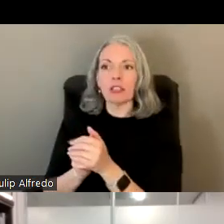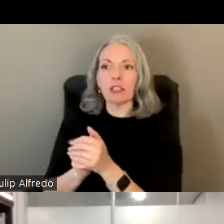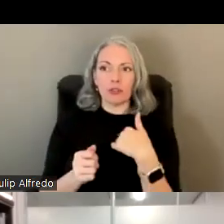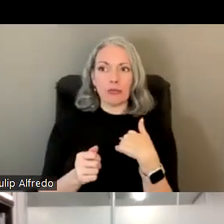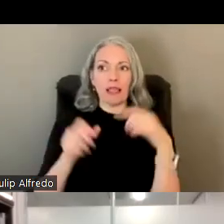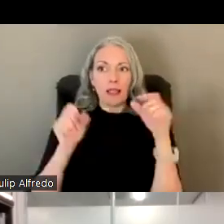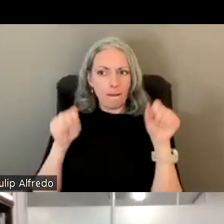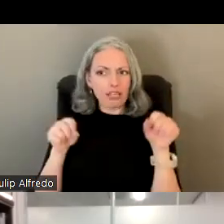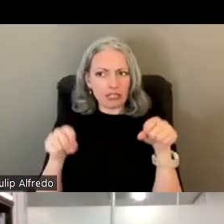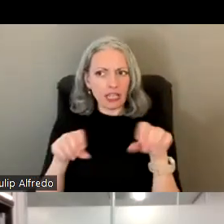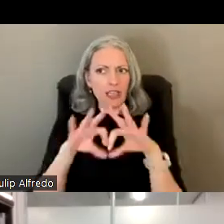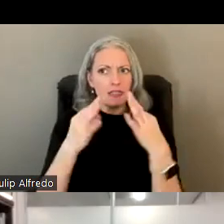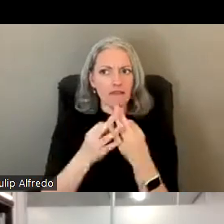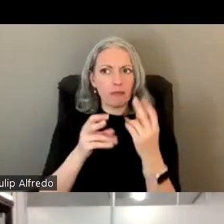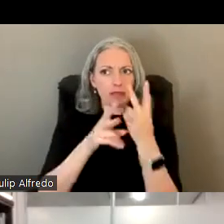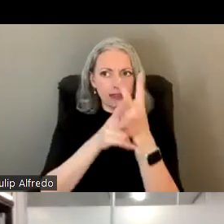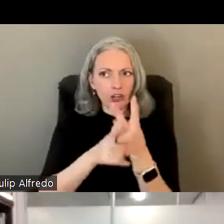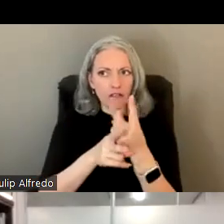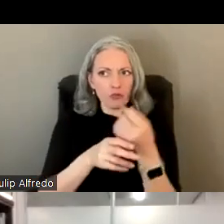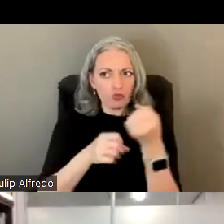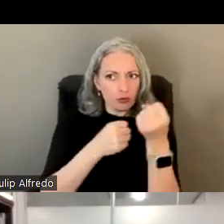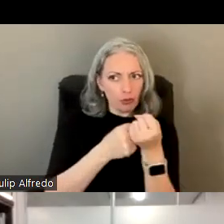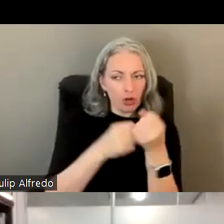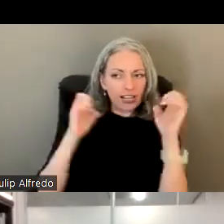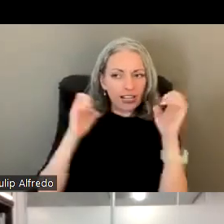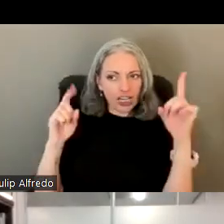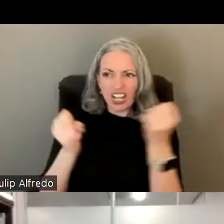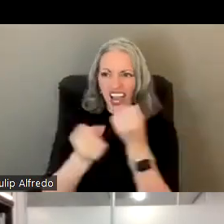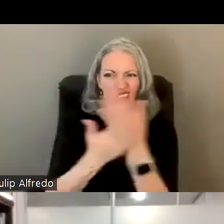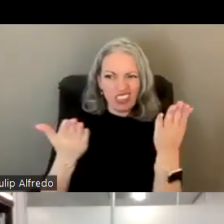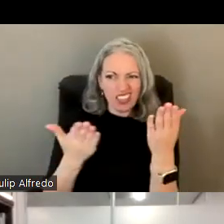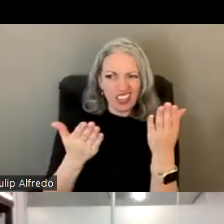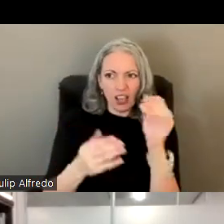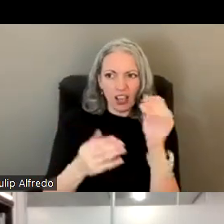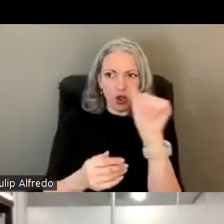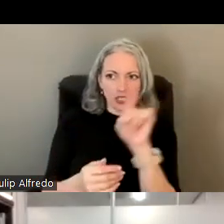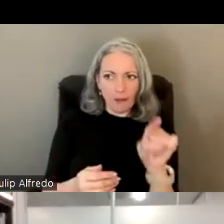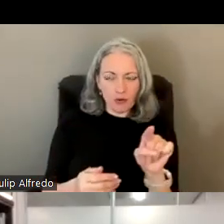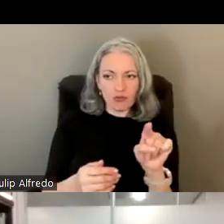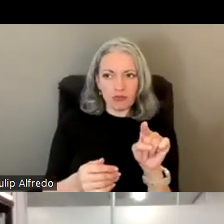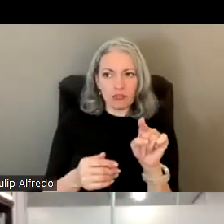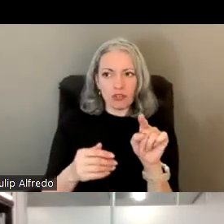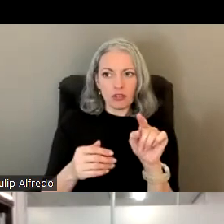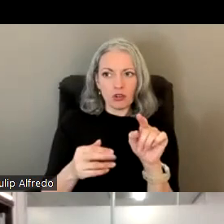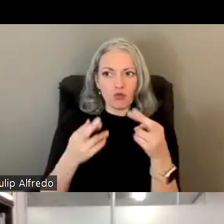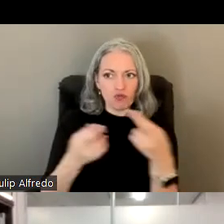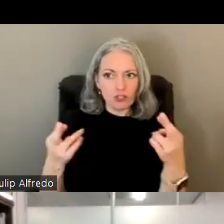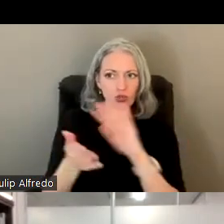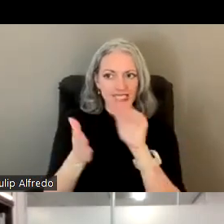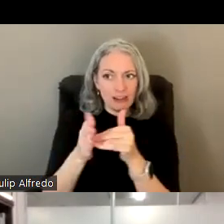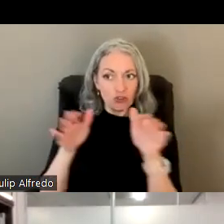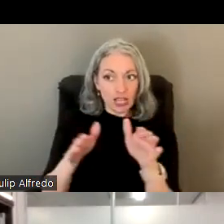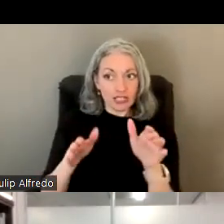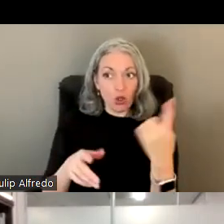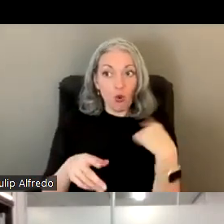ability and the family caregiver support and the caregiver education and all the things that an Alzheimer Daycare Resource Center does, we're working as a